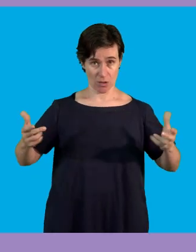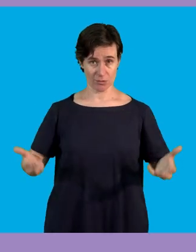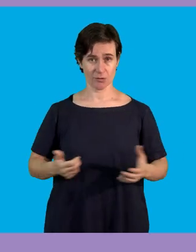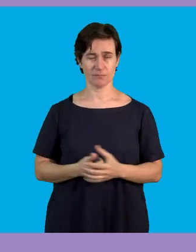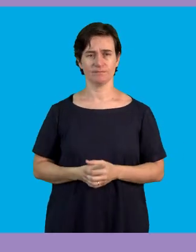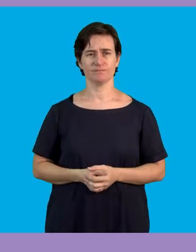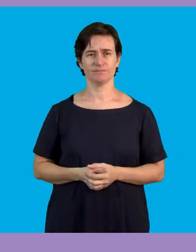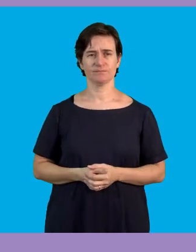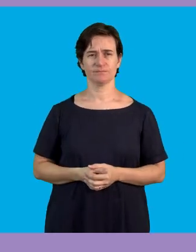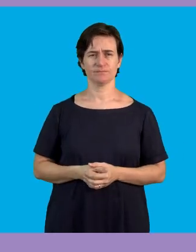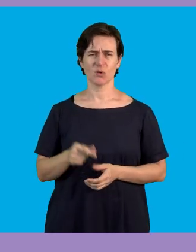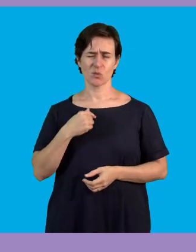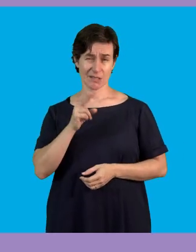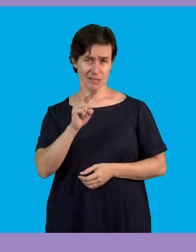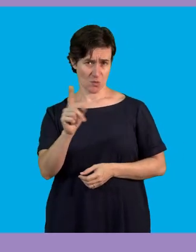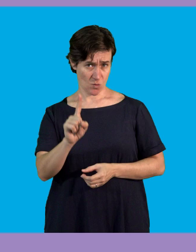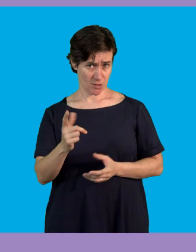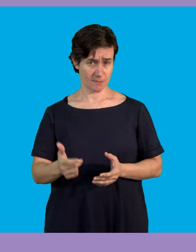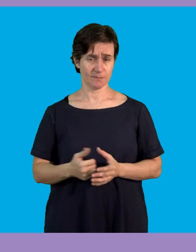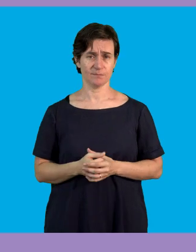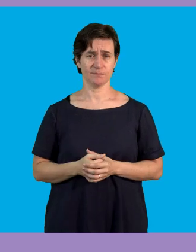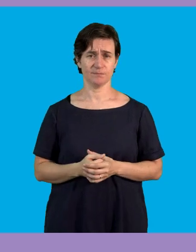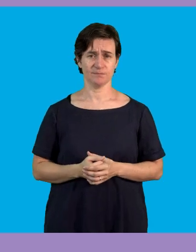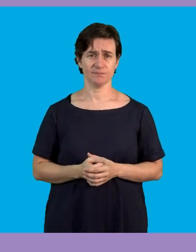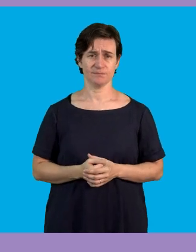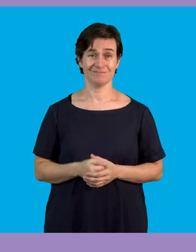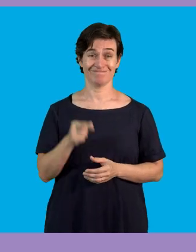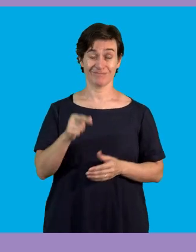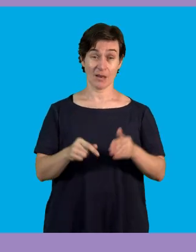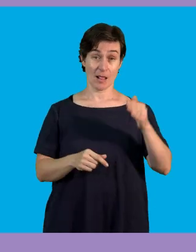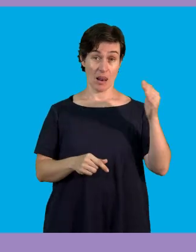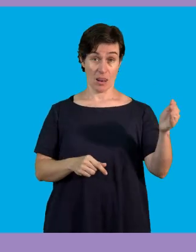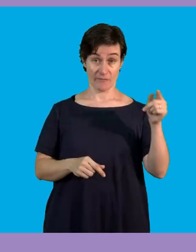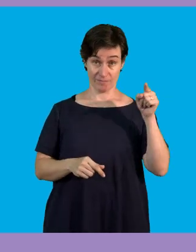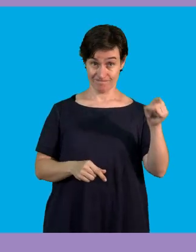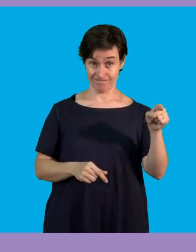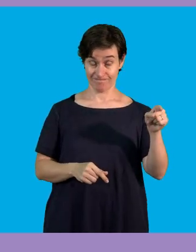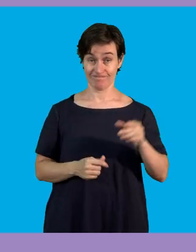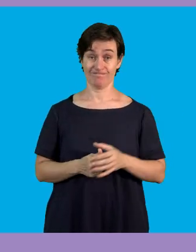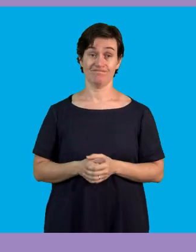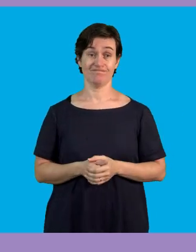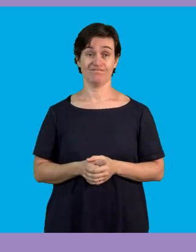equation. What we notice is on the left,